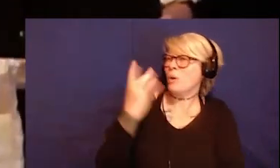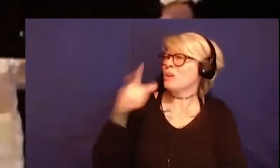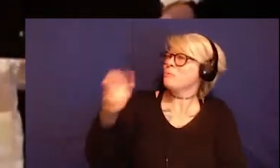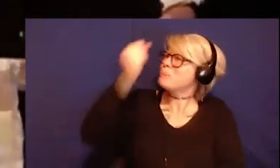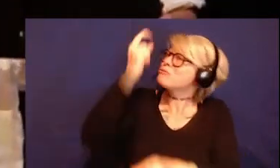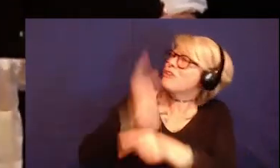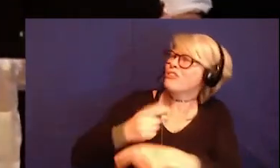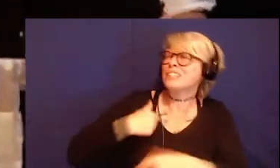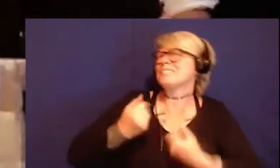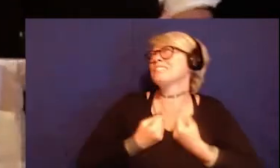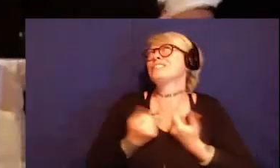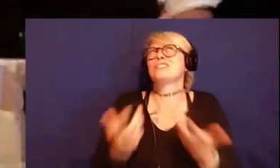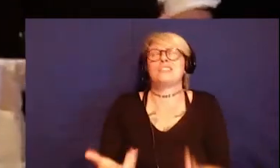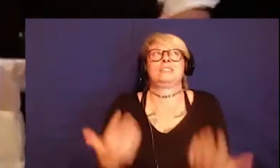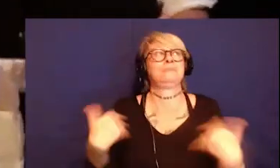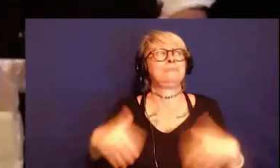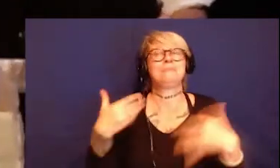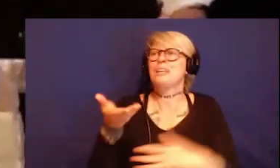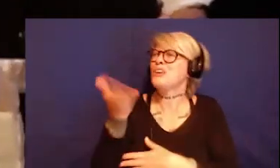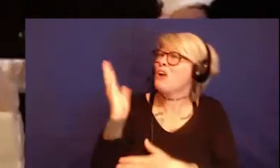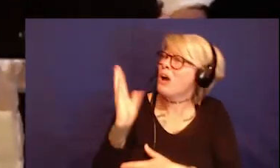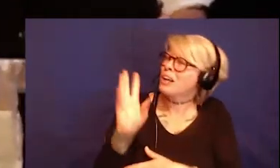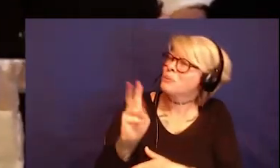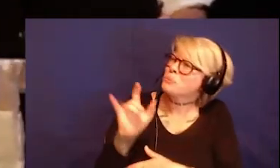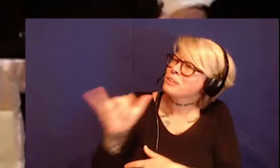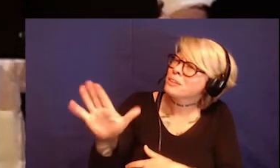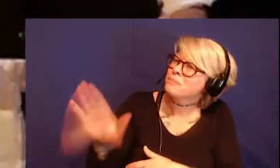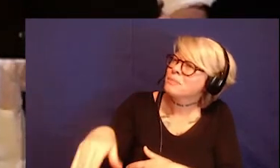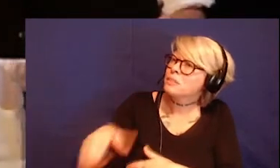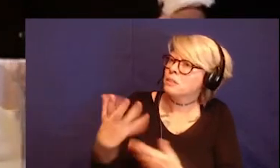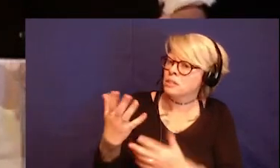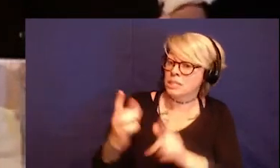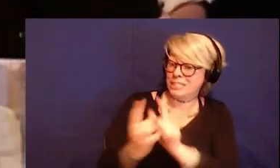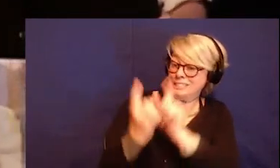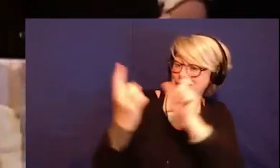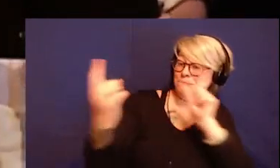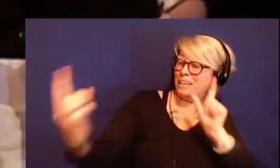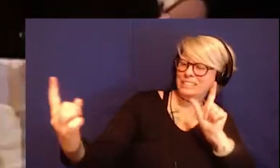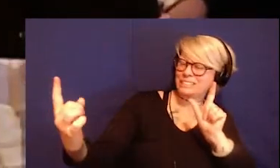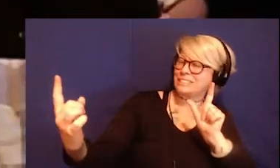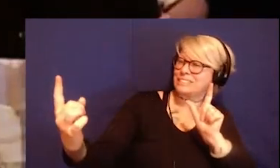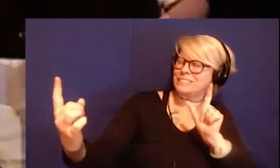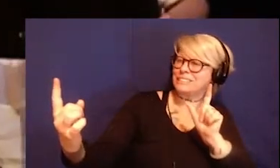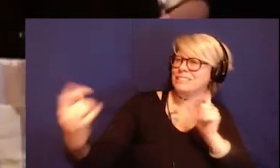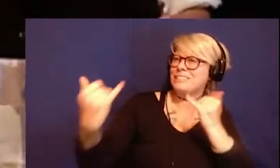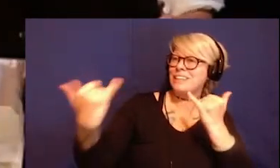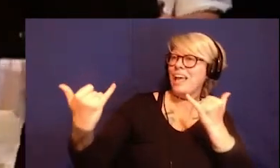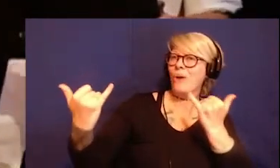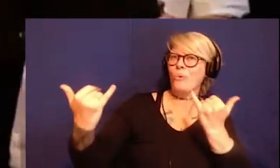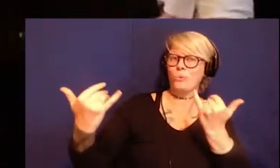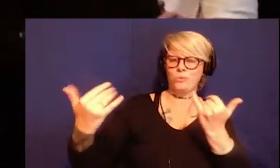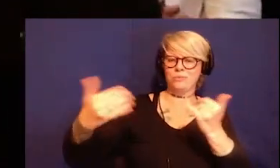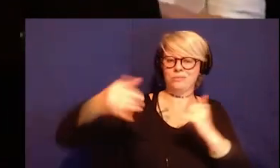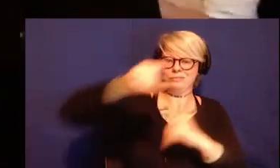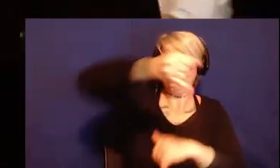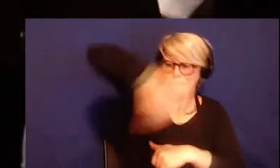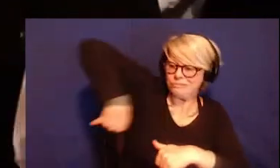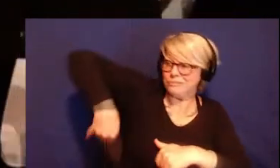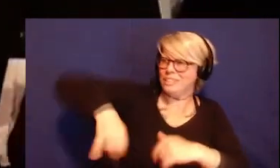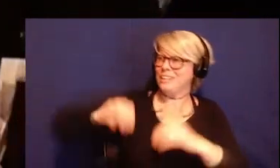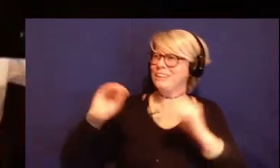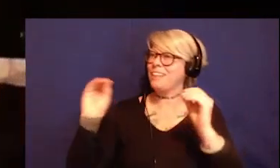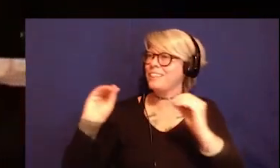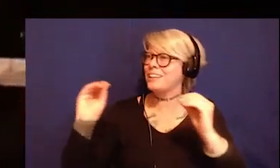Because, my God, William, at certain points, space stops being space and just becomes nothing.